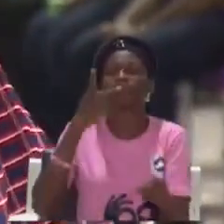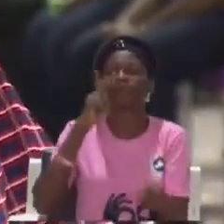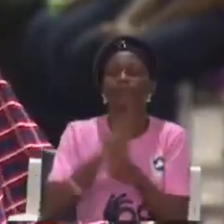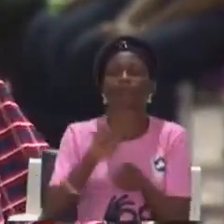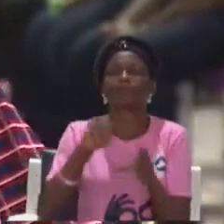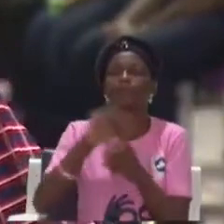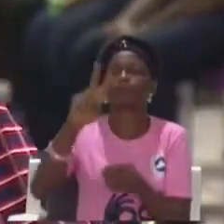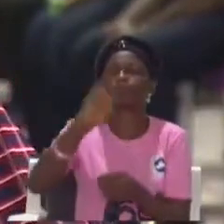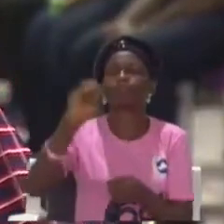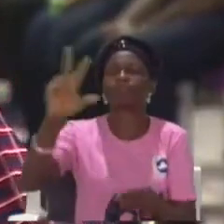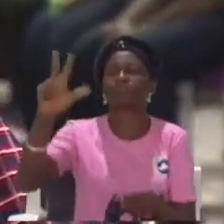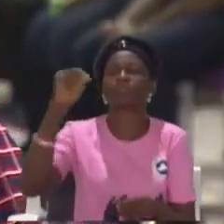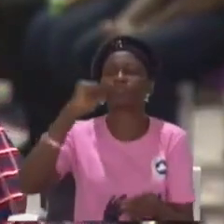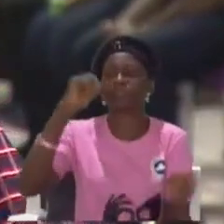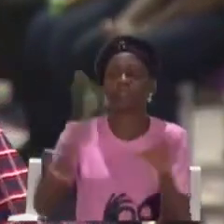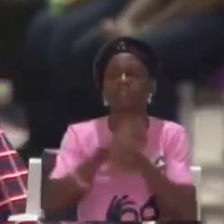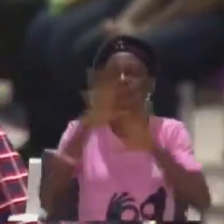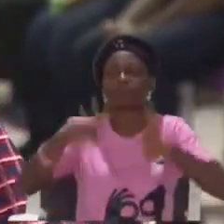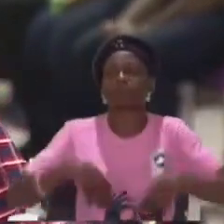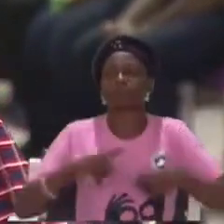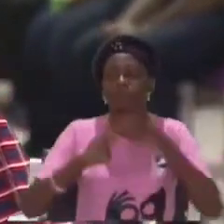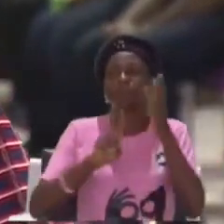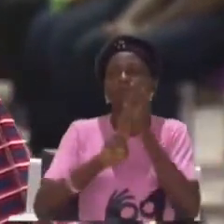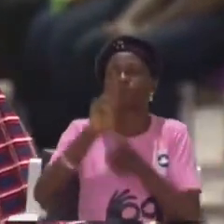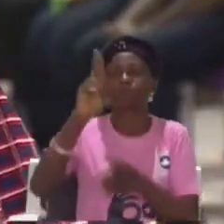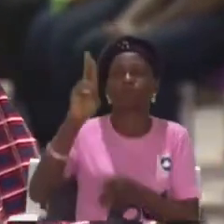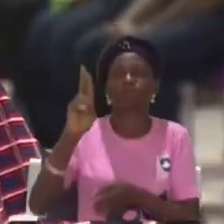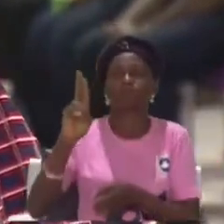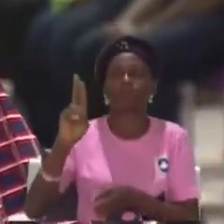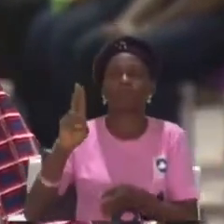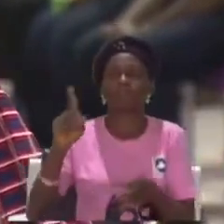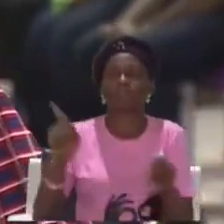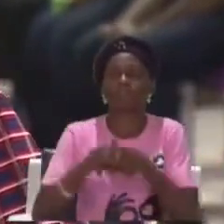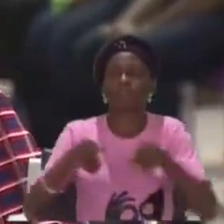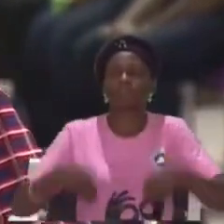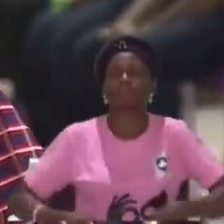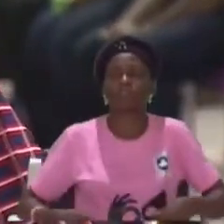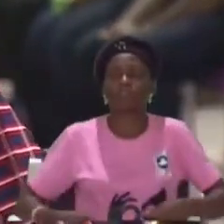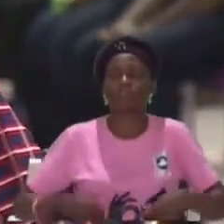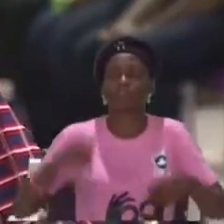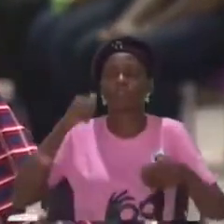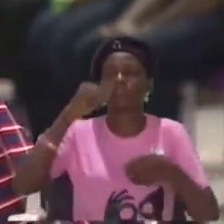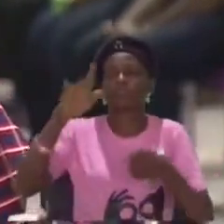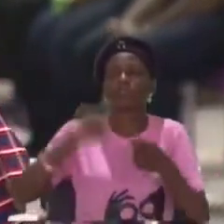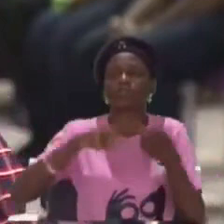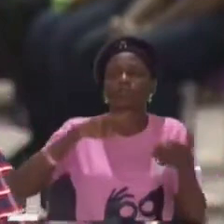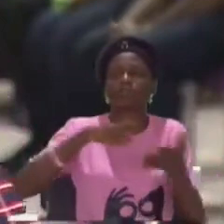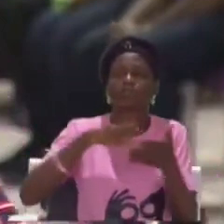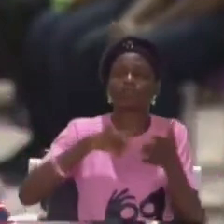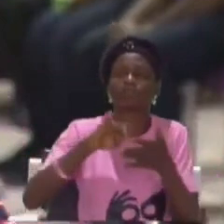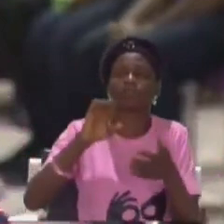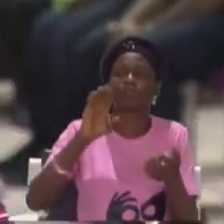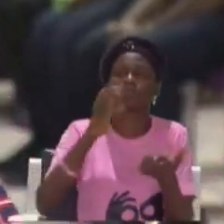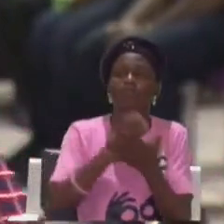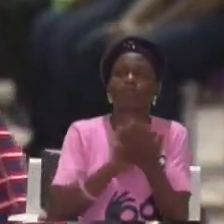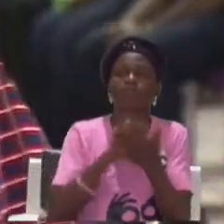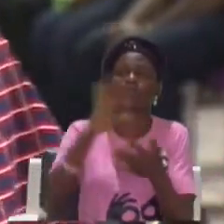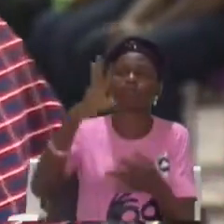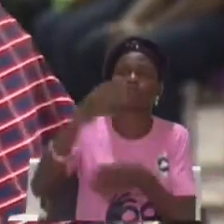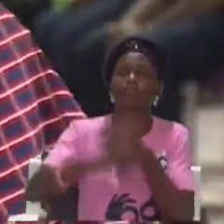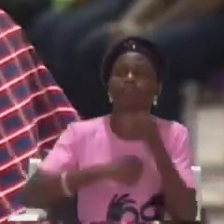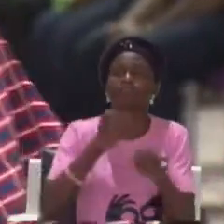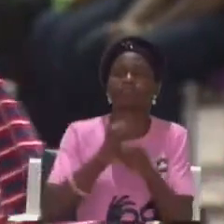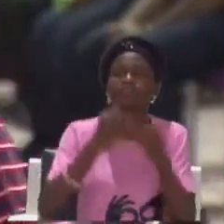2003, I got admission to the university as a young girl to study a course of 5 years.